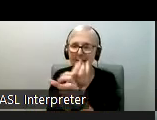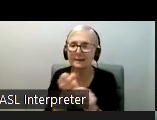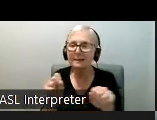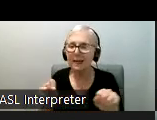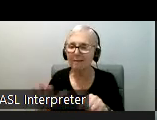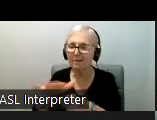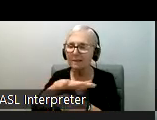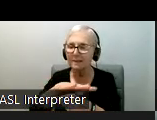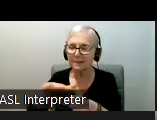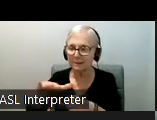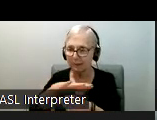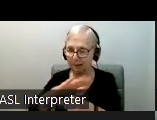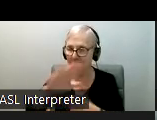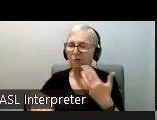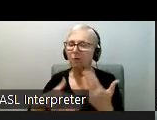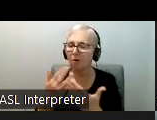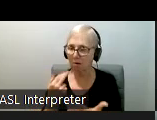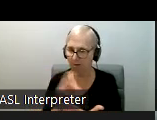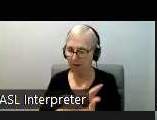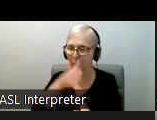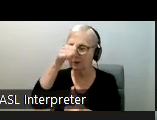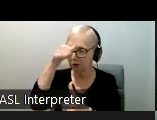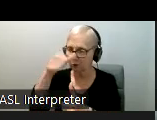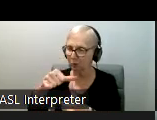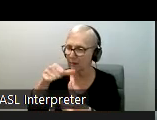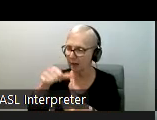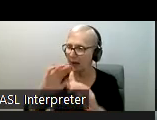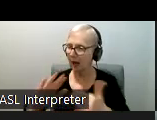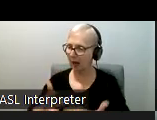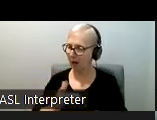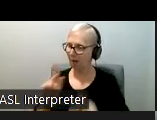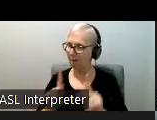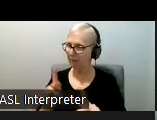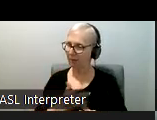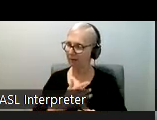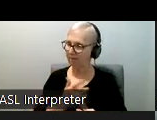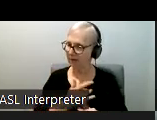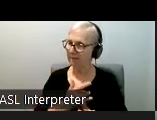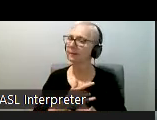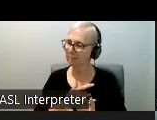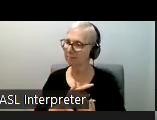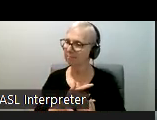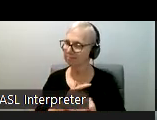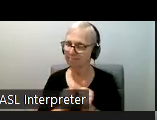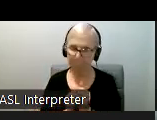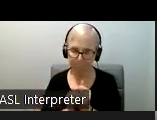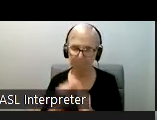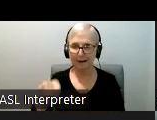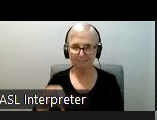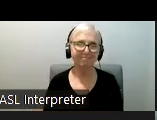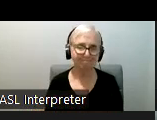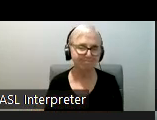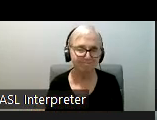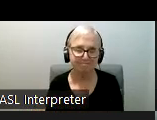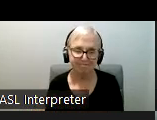So all of us be mindful in how people are feeling, and yeah, so